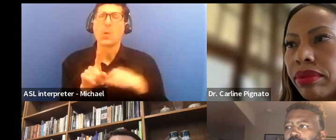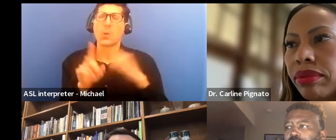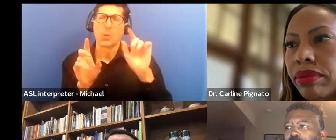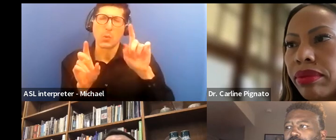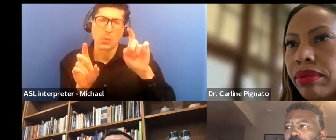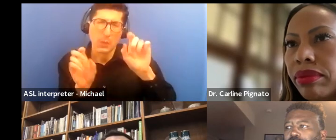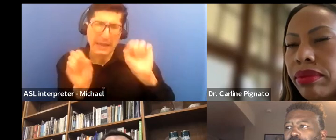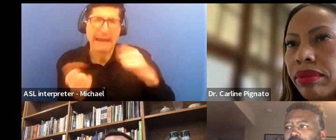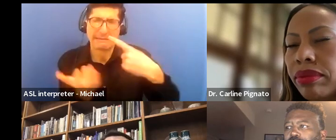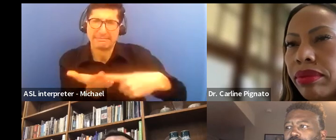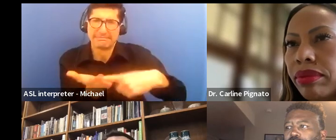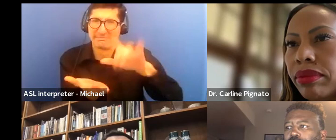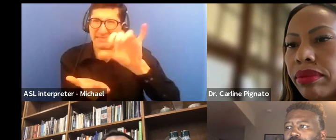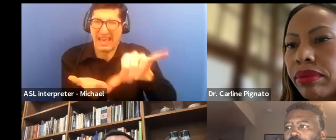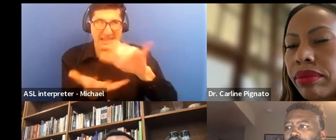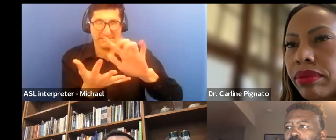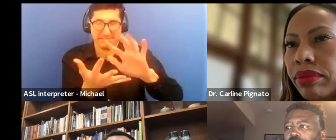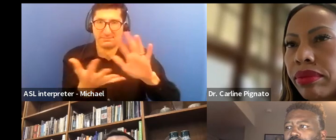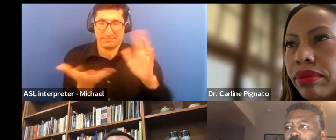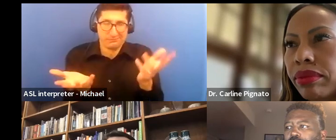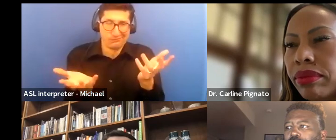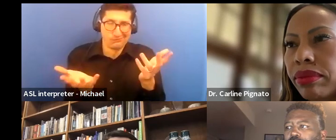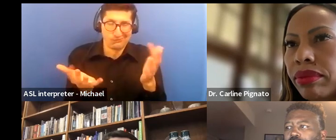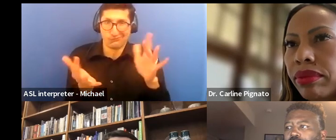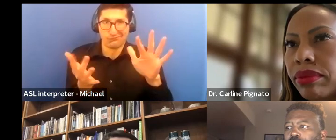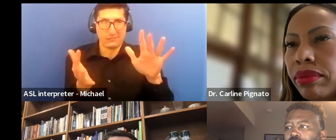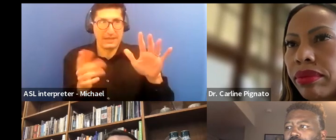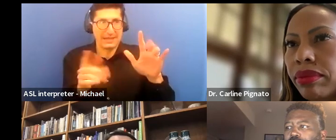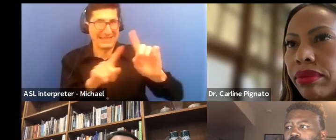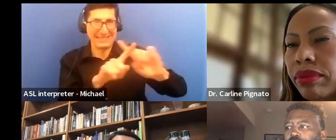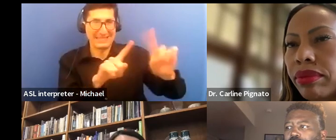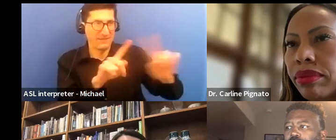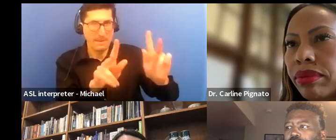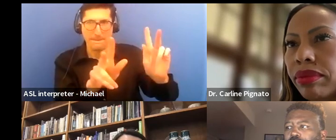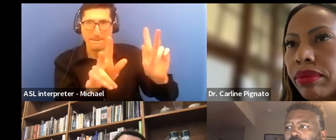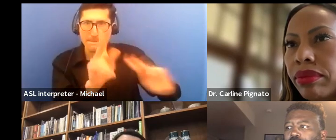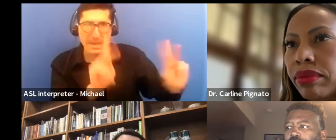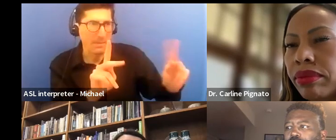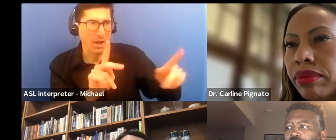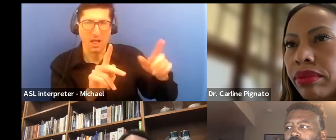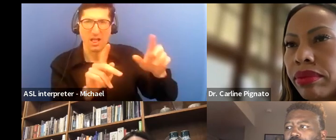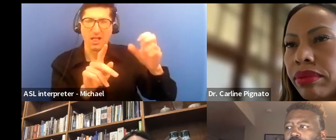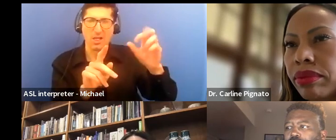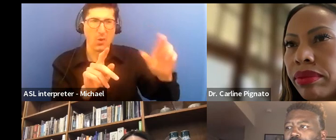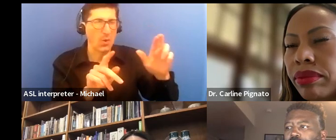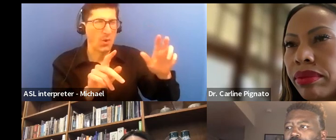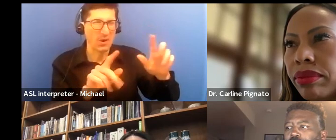do you want to get to those sources, right, at the candidate's home